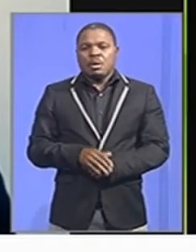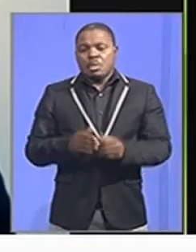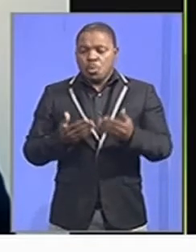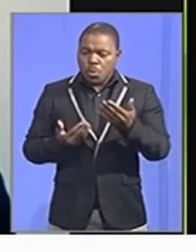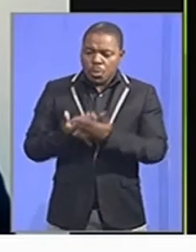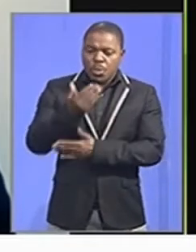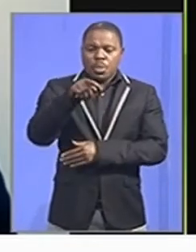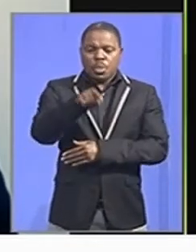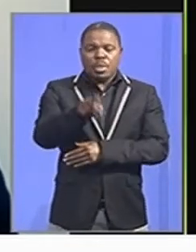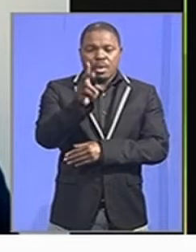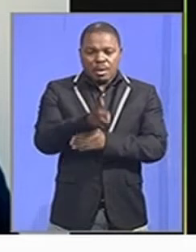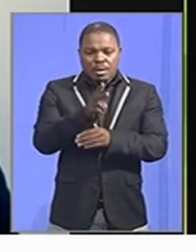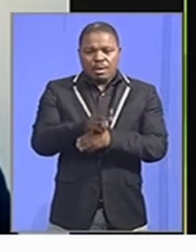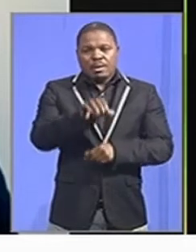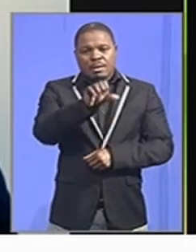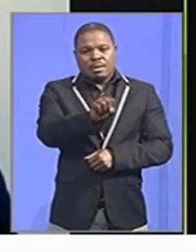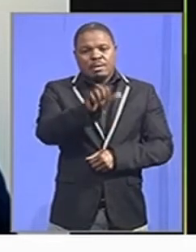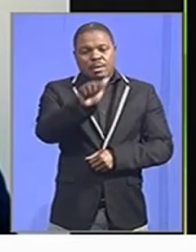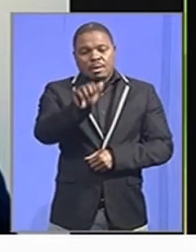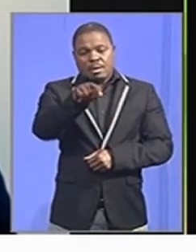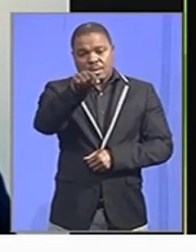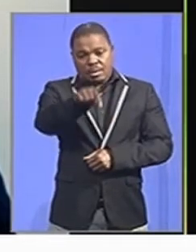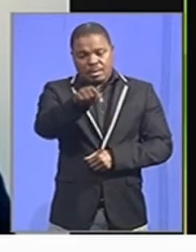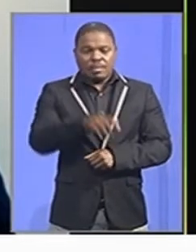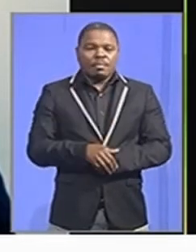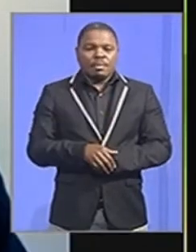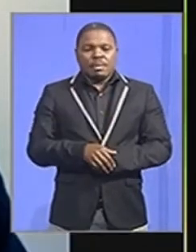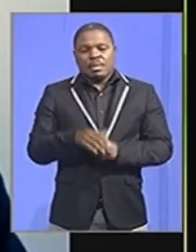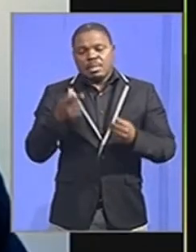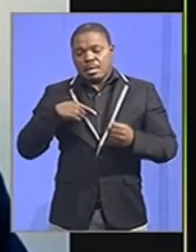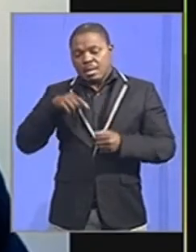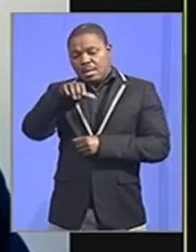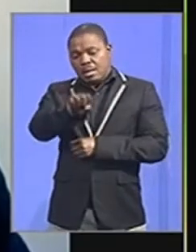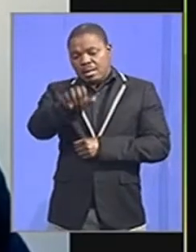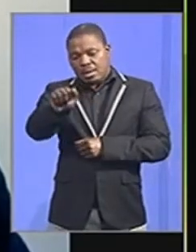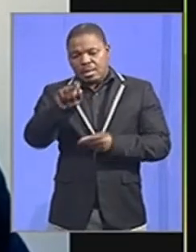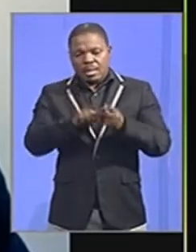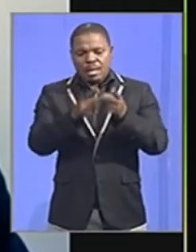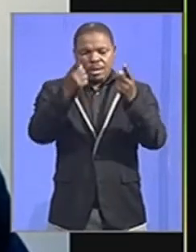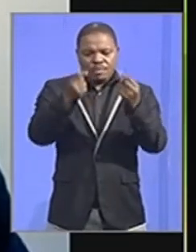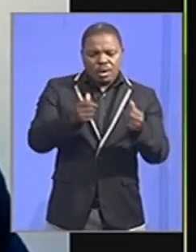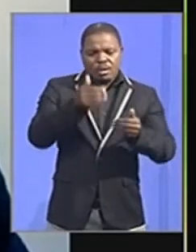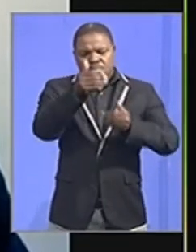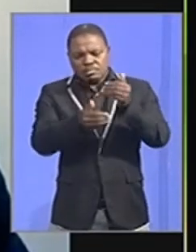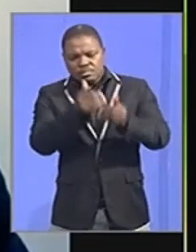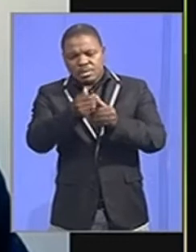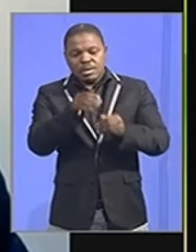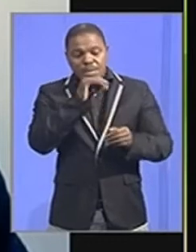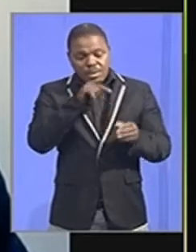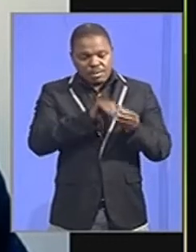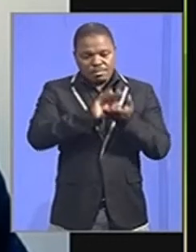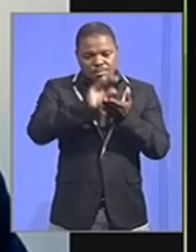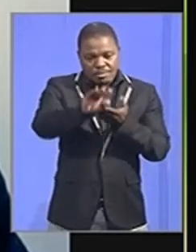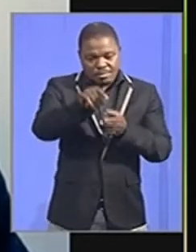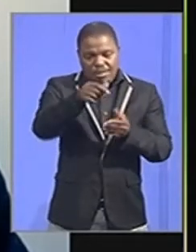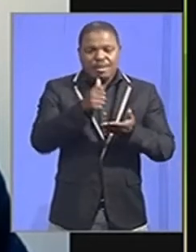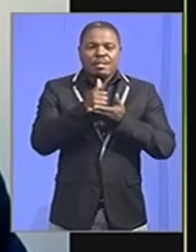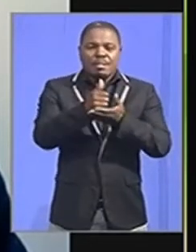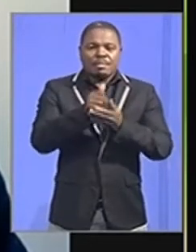of SAA, the finances for the operations of SAA will be provided by the Takatso